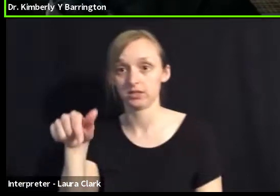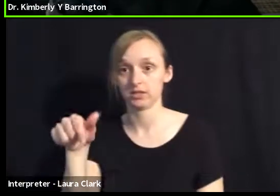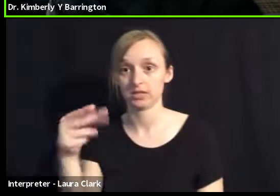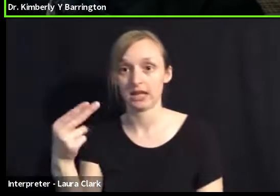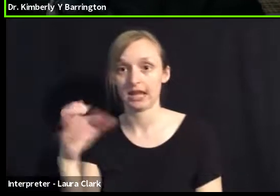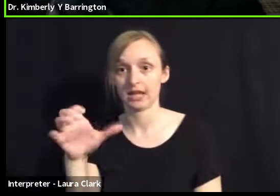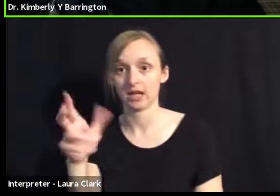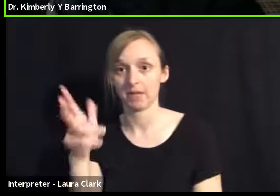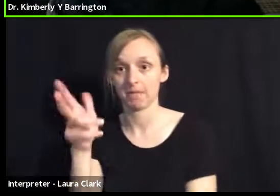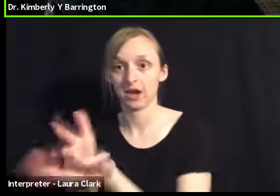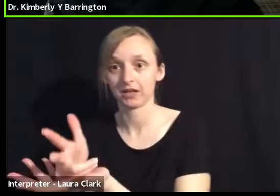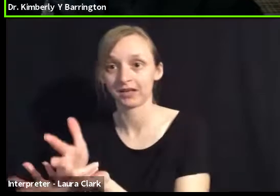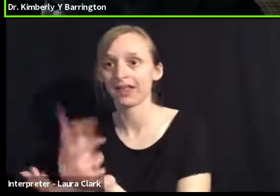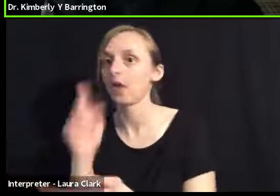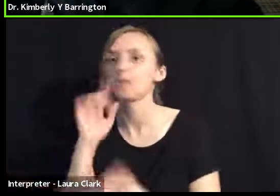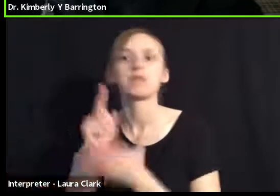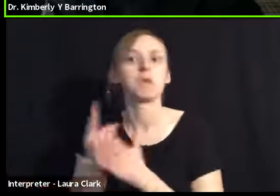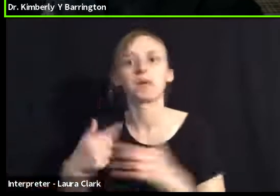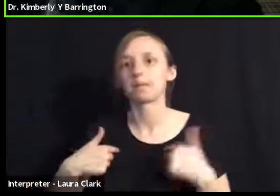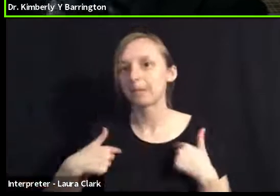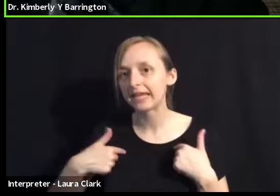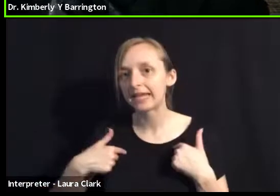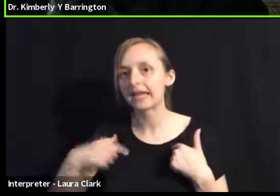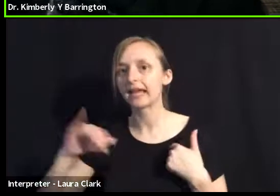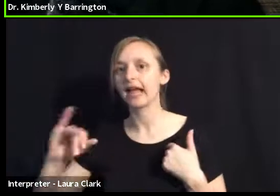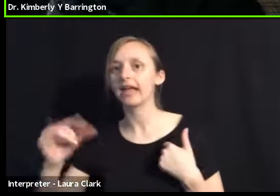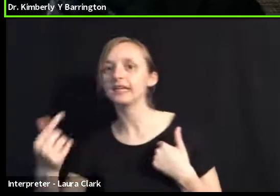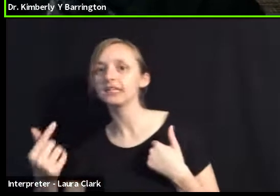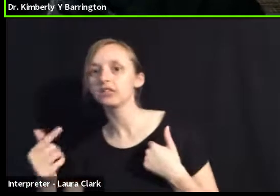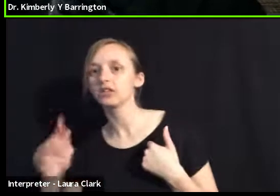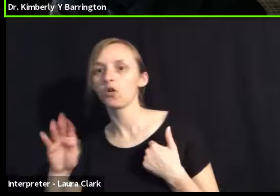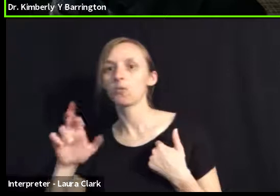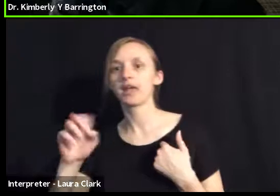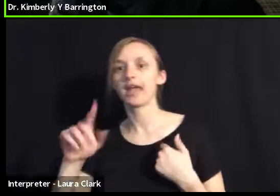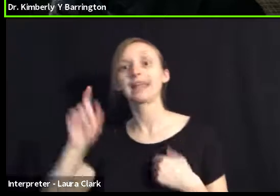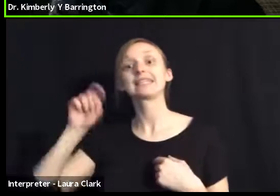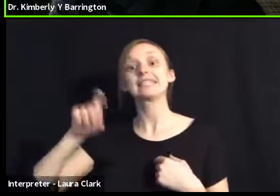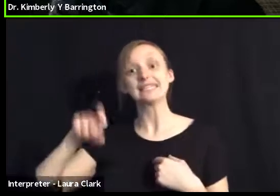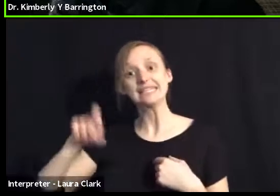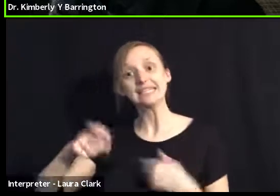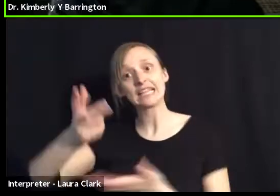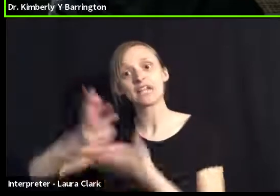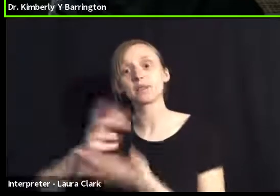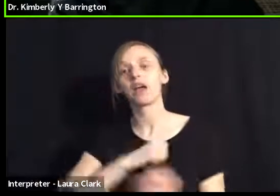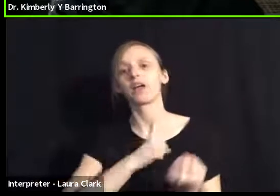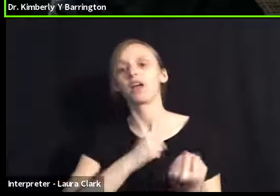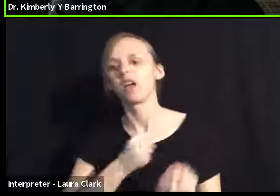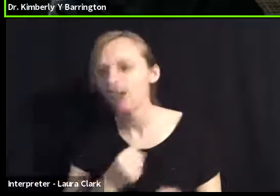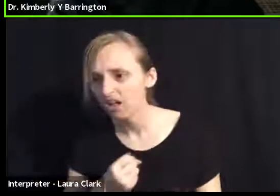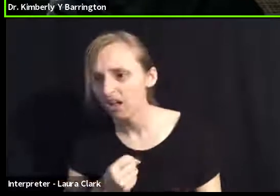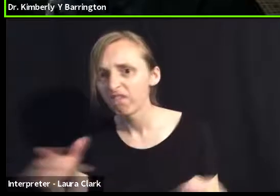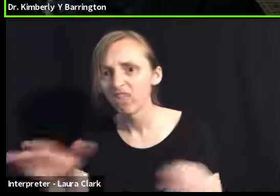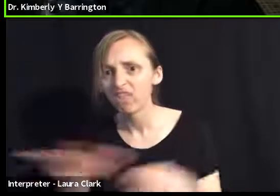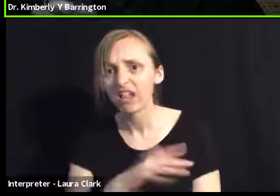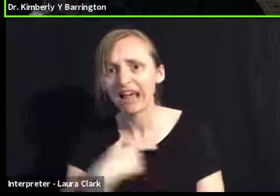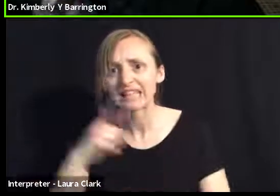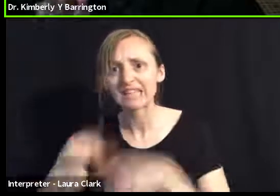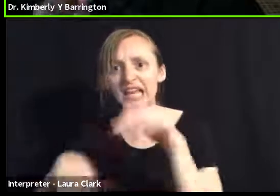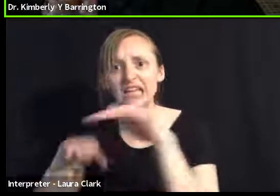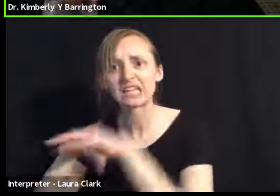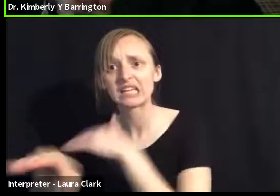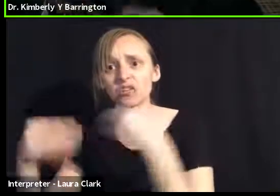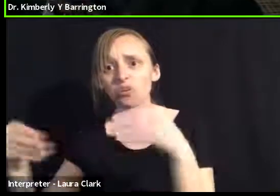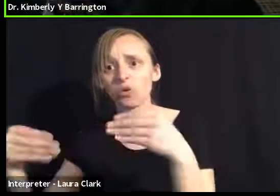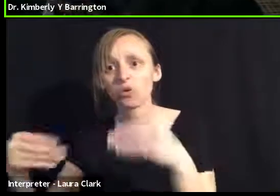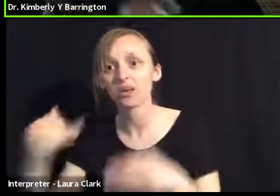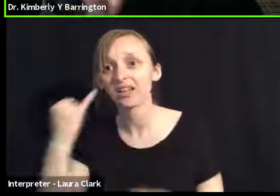like myself, Iesha, or Breon may need that spot. Yeah. And if you can walk